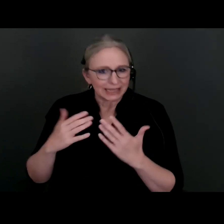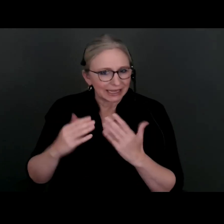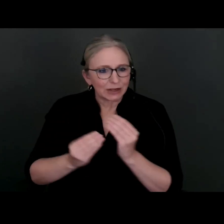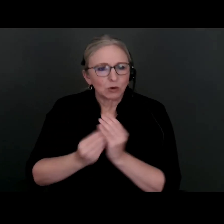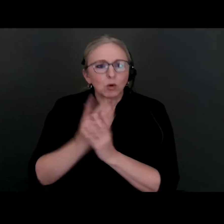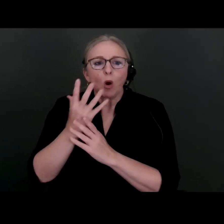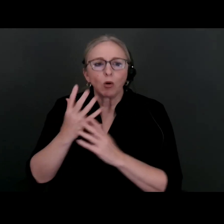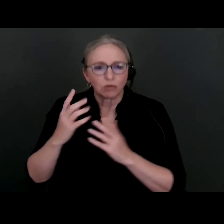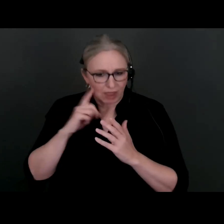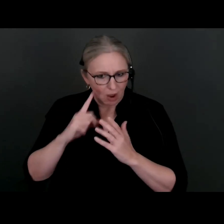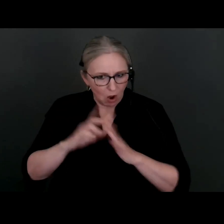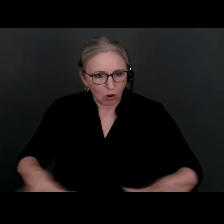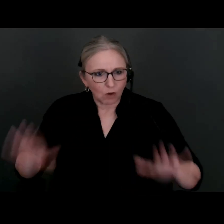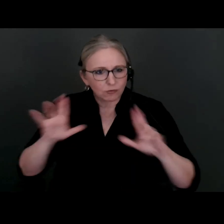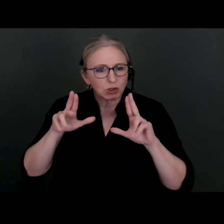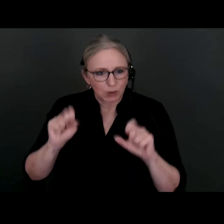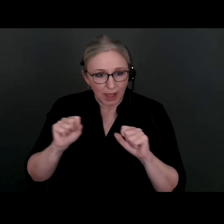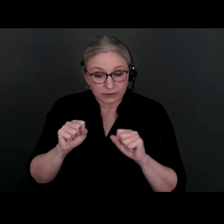country.